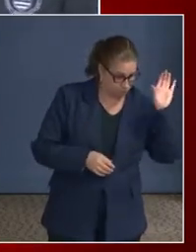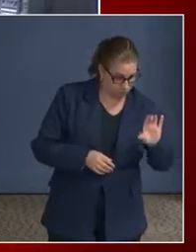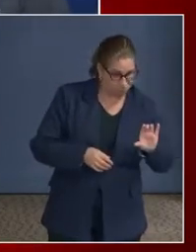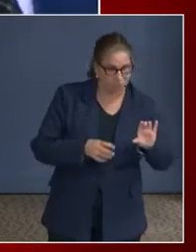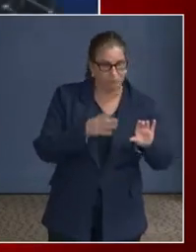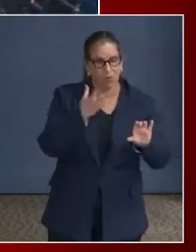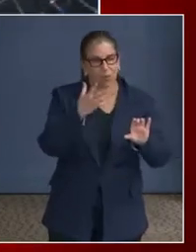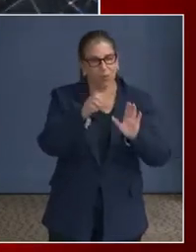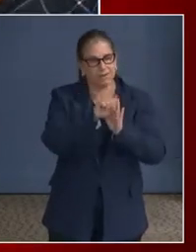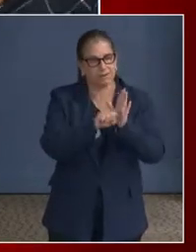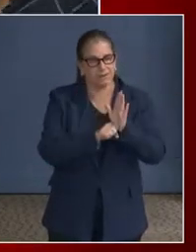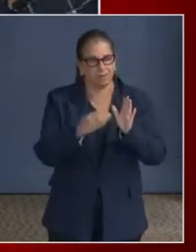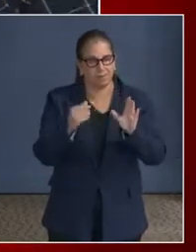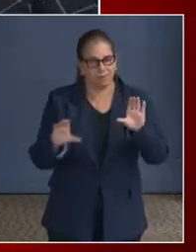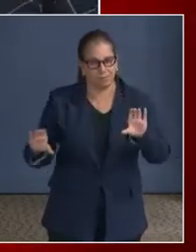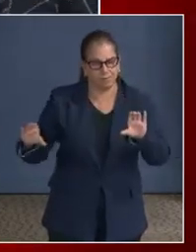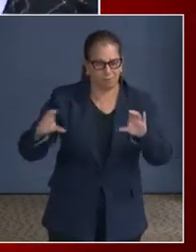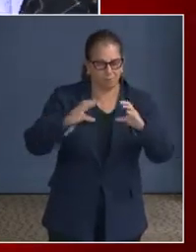come up.